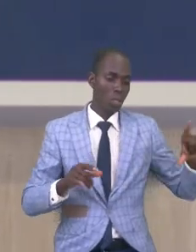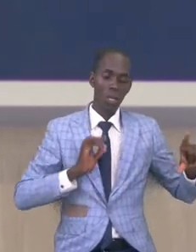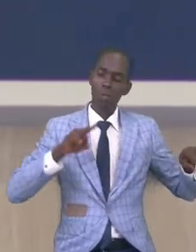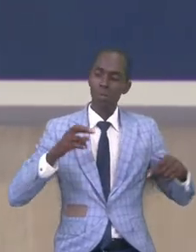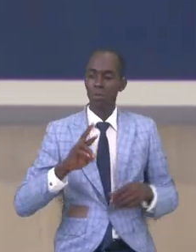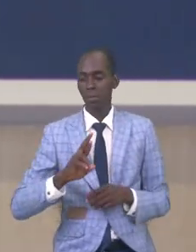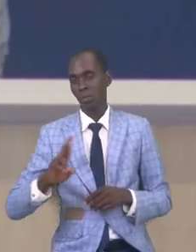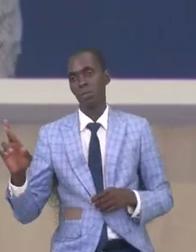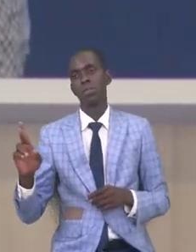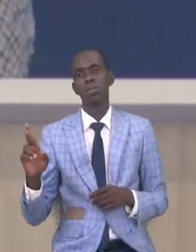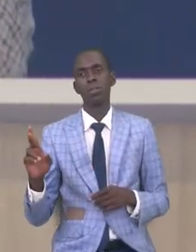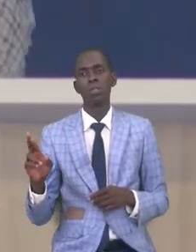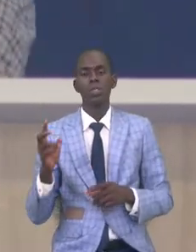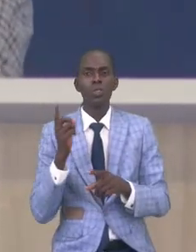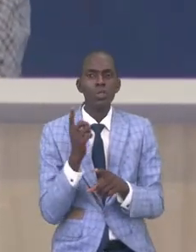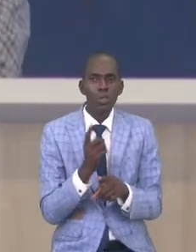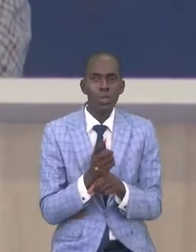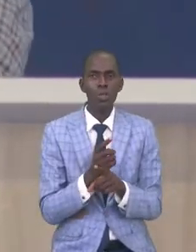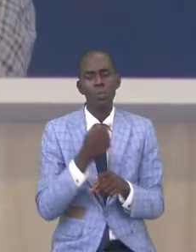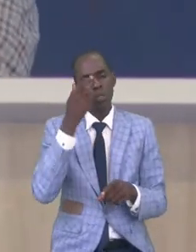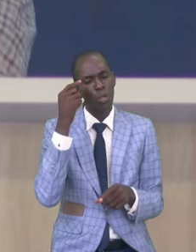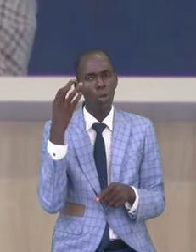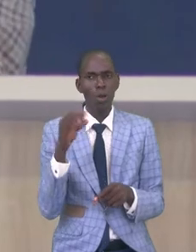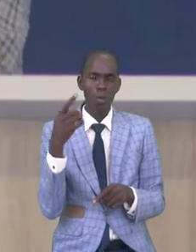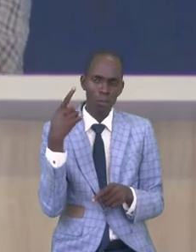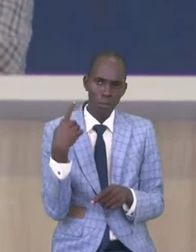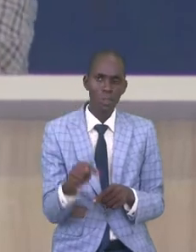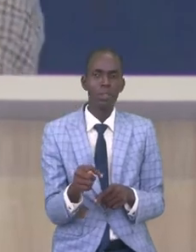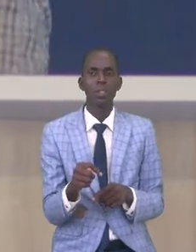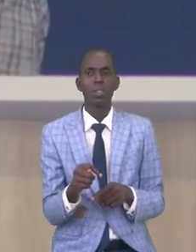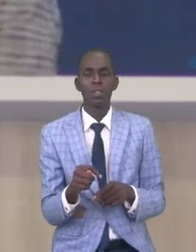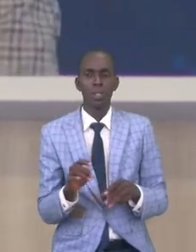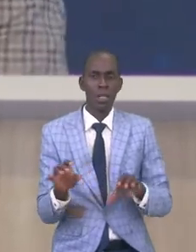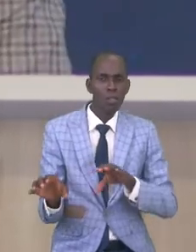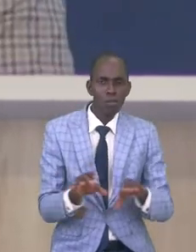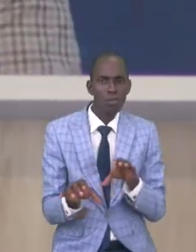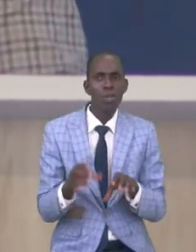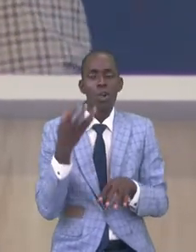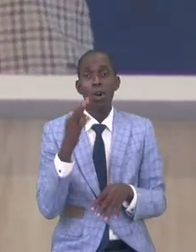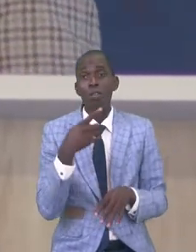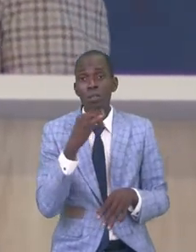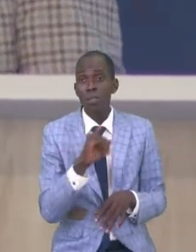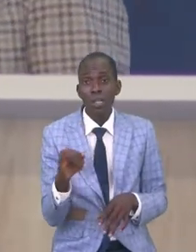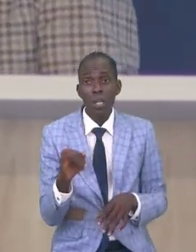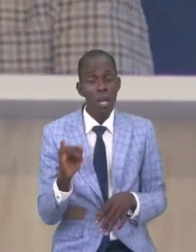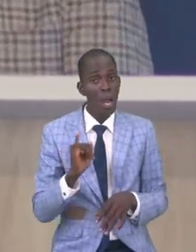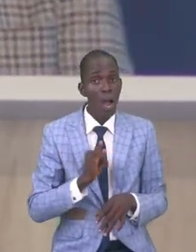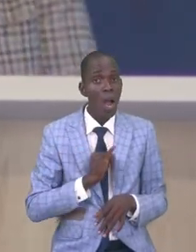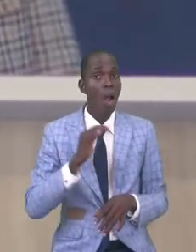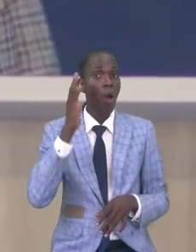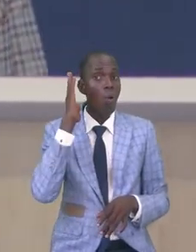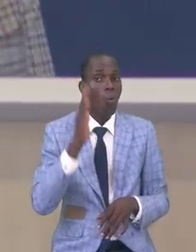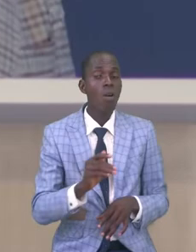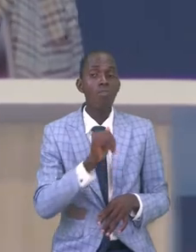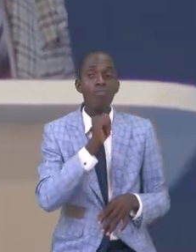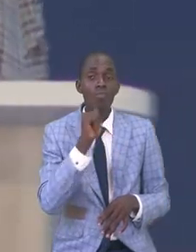the sheer activity or action of saying, I will not